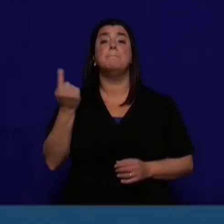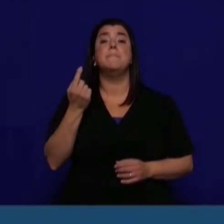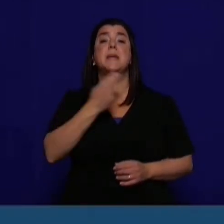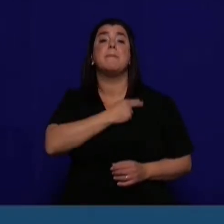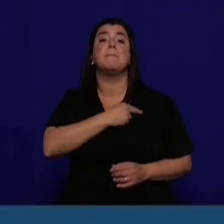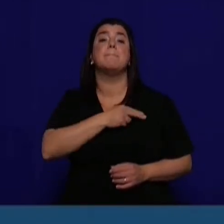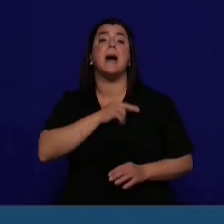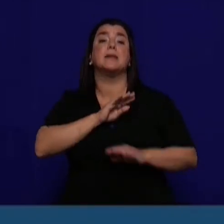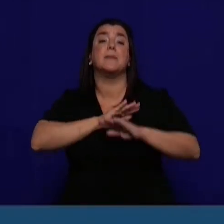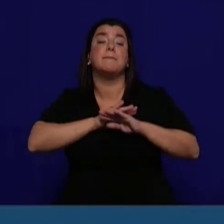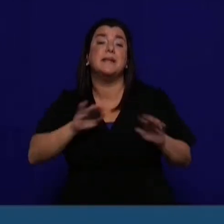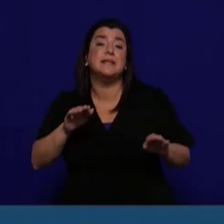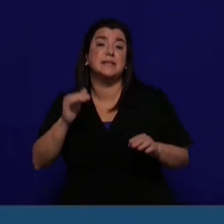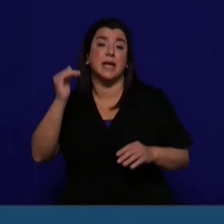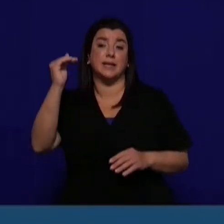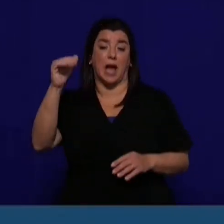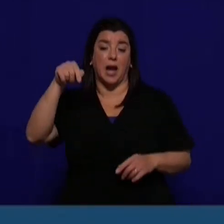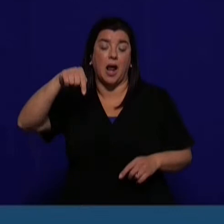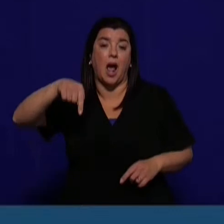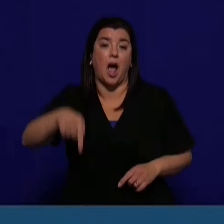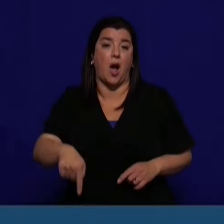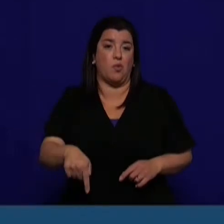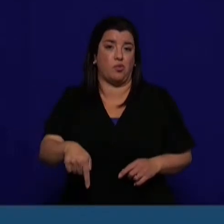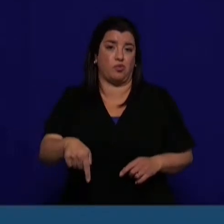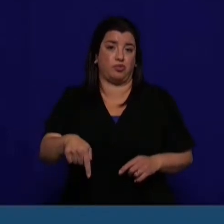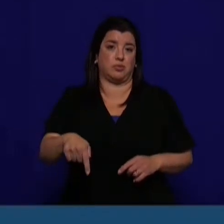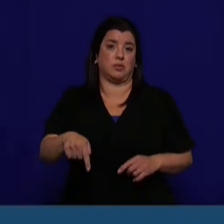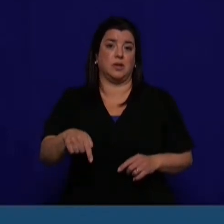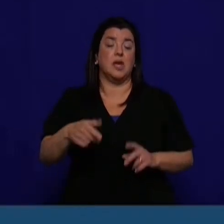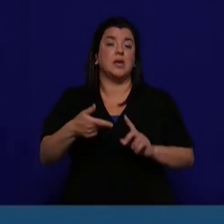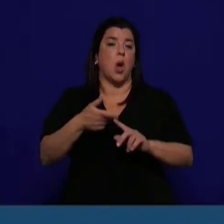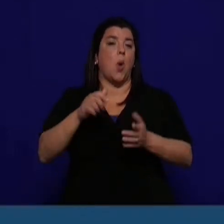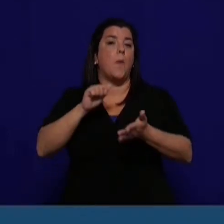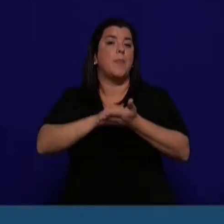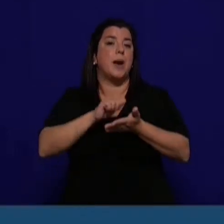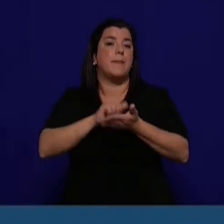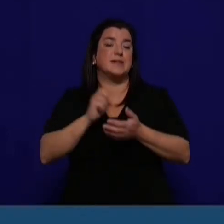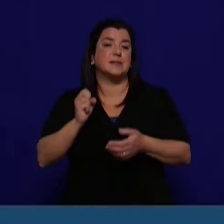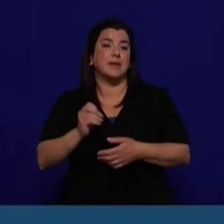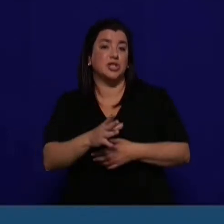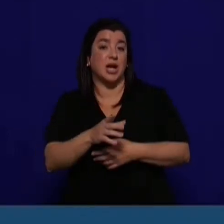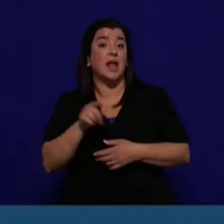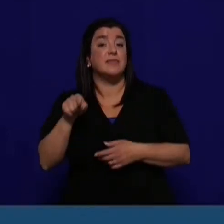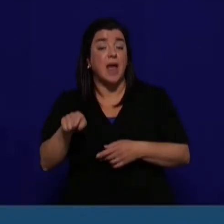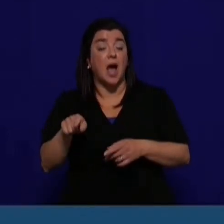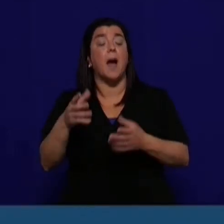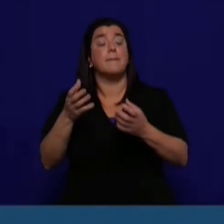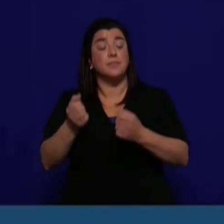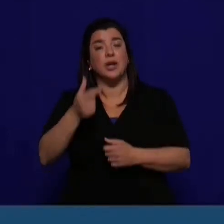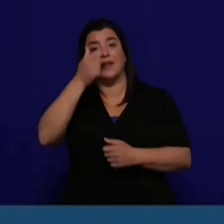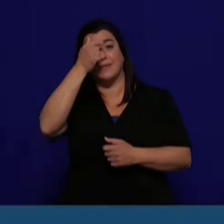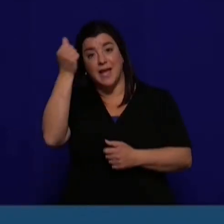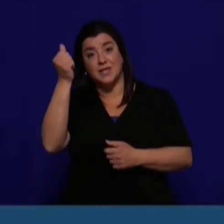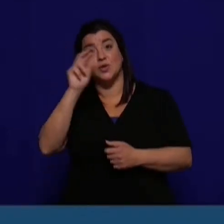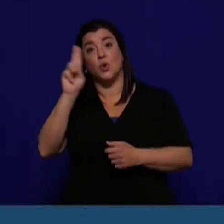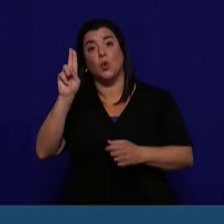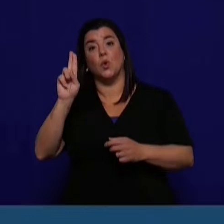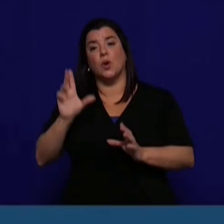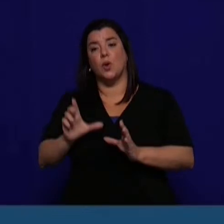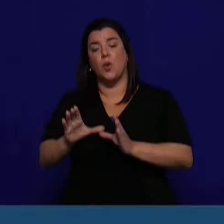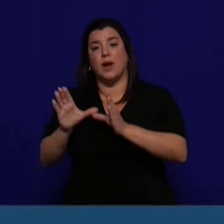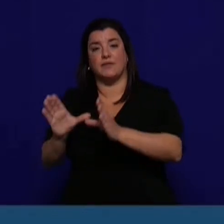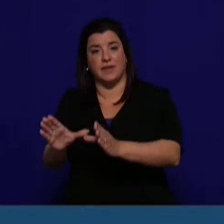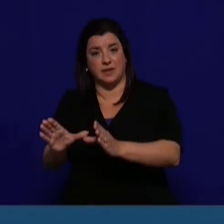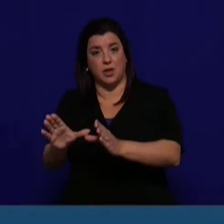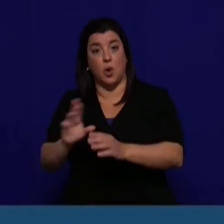inkella residenza Maltija jew inkella permessi speċjali u dawn jridu jagħmlu test u anka kwarantina, il-kumplament tal-pajjiżi